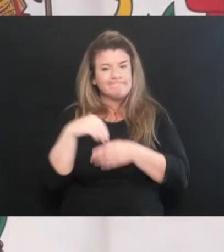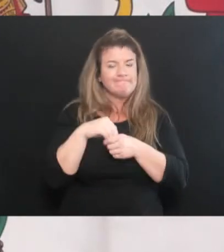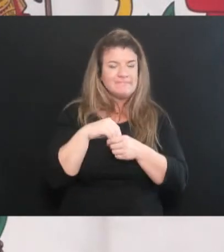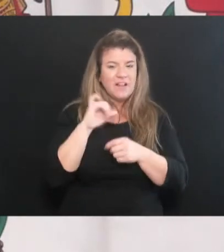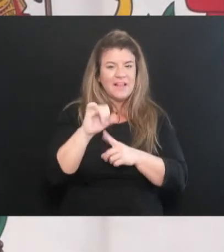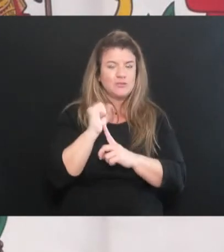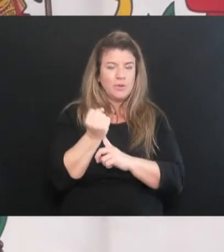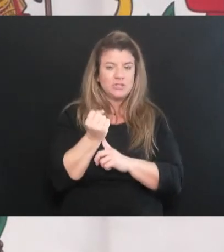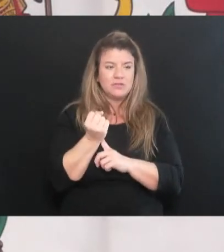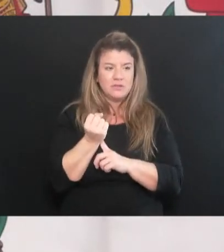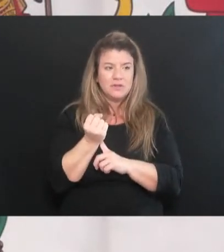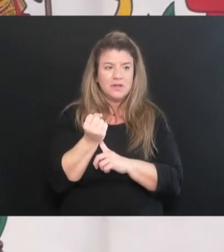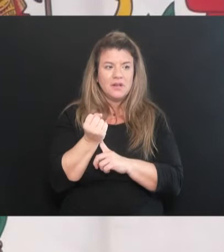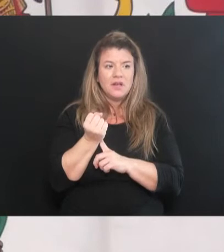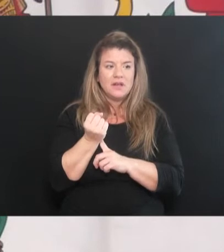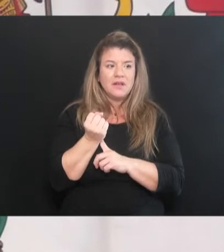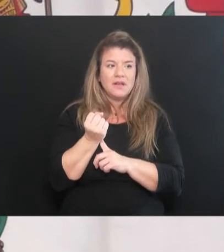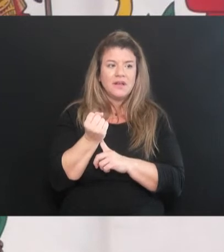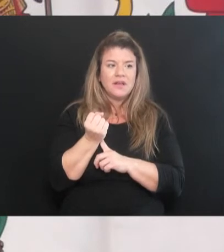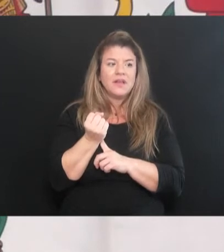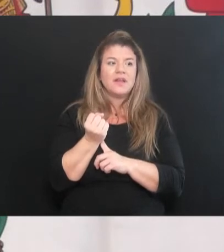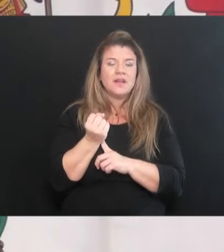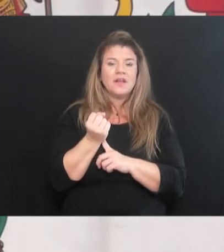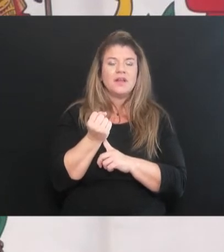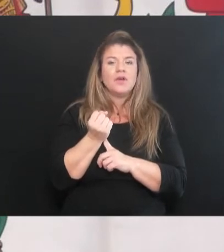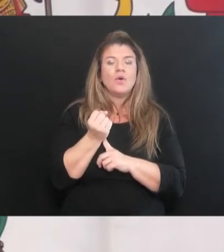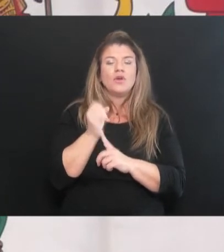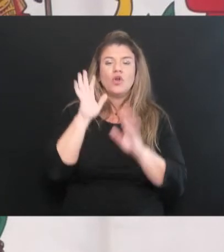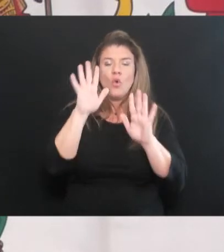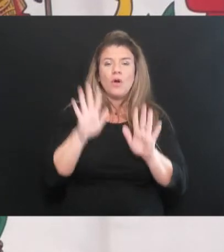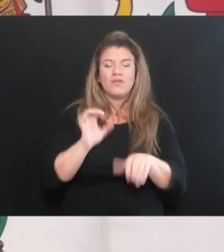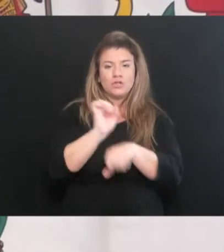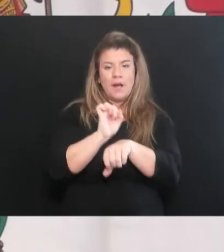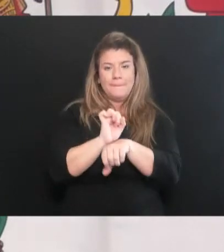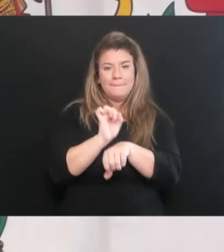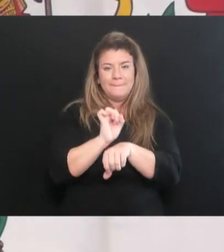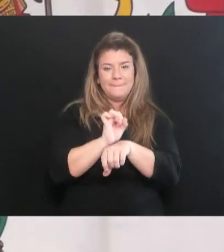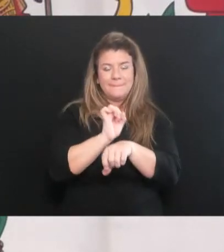situation, and we'll do a wonderful job. You know, so